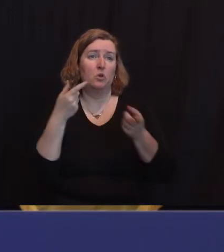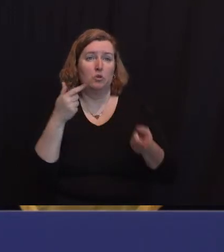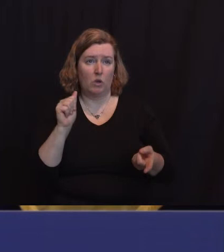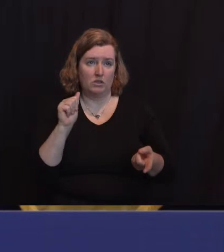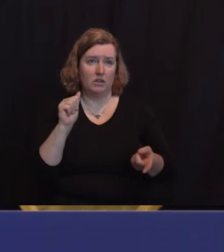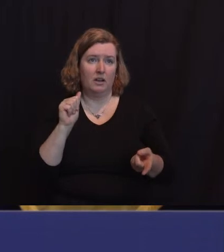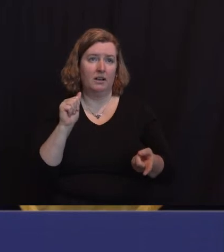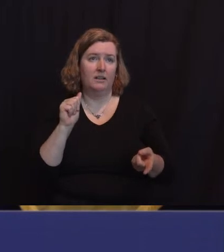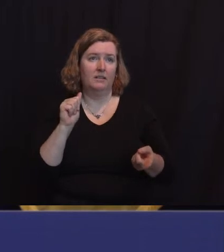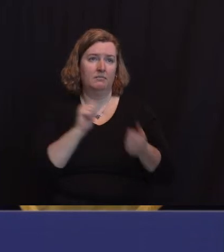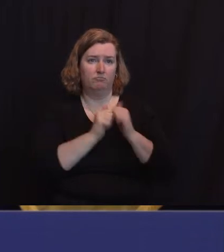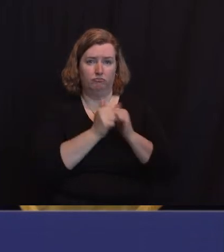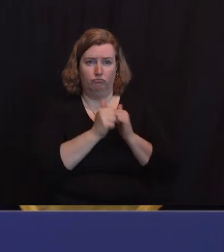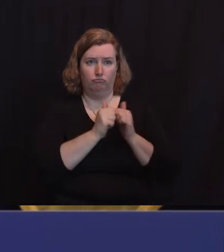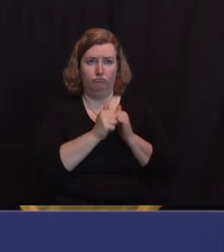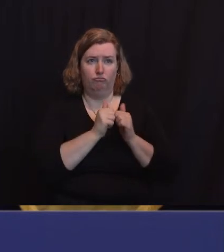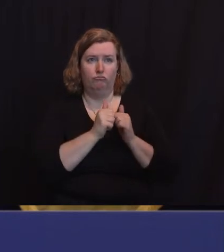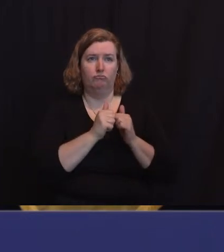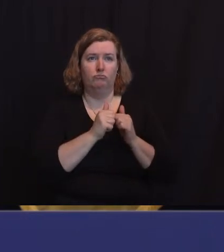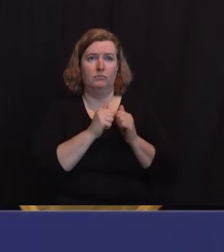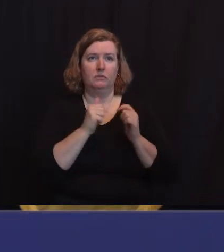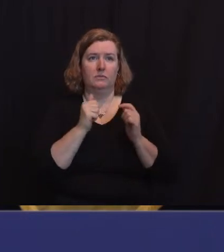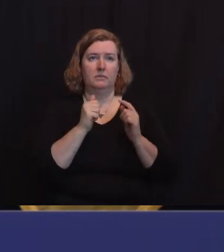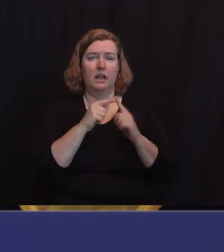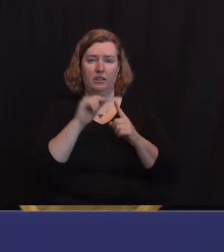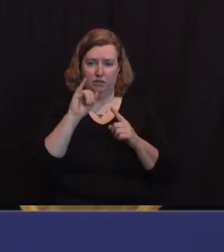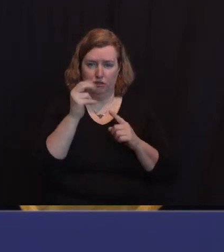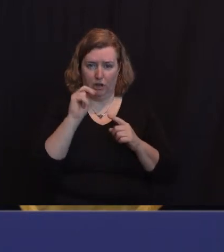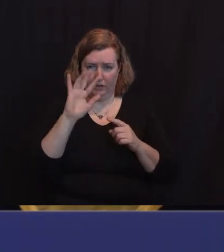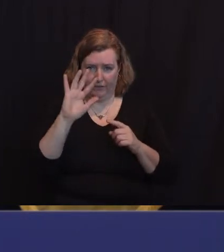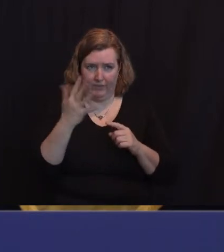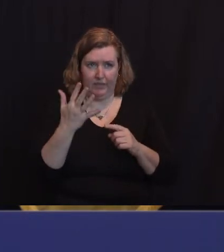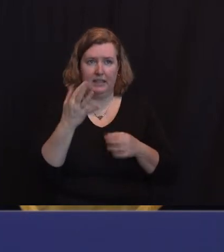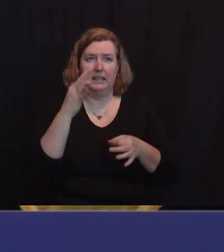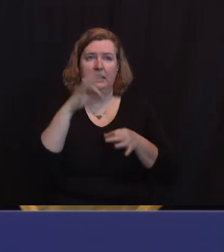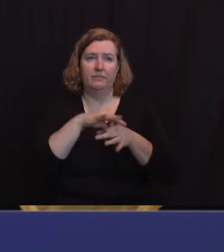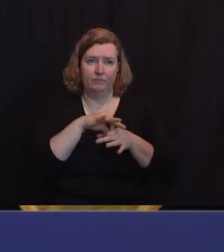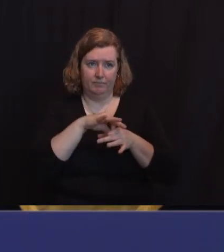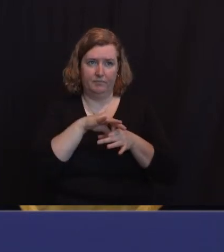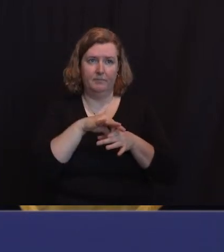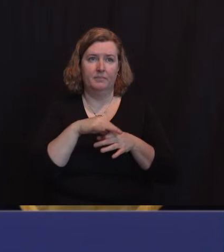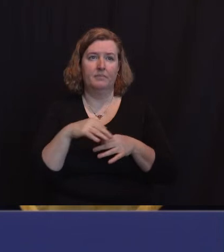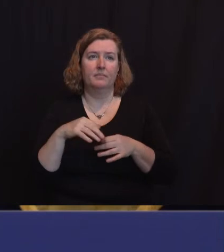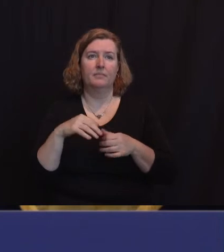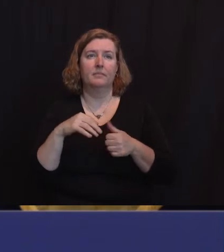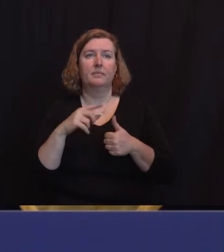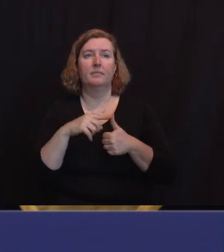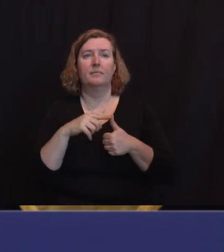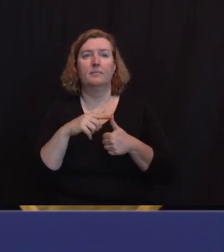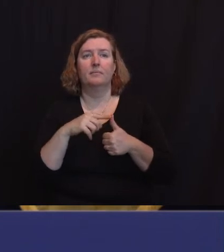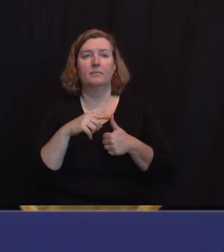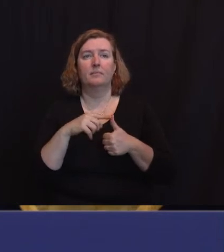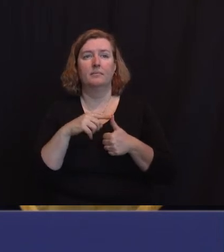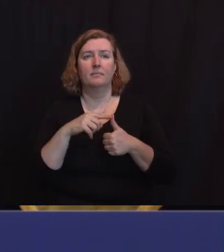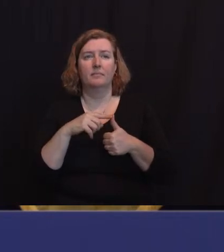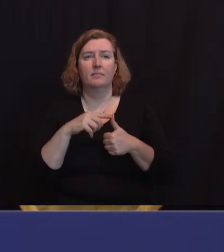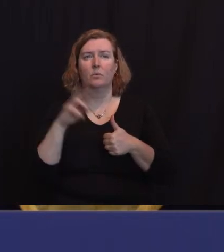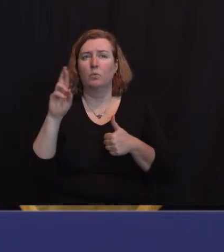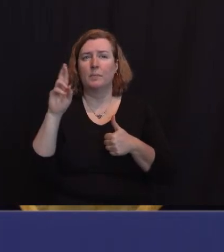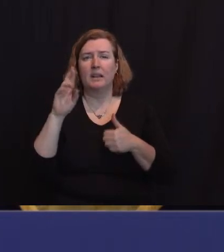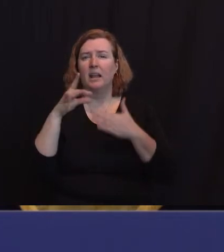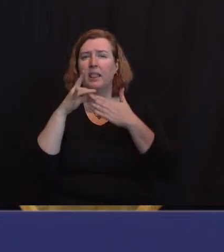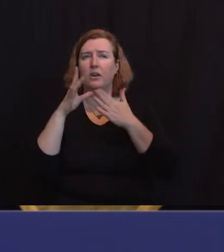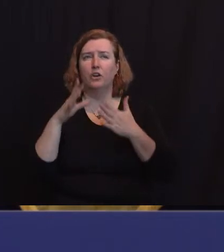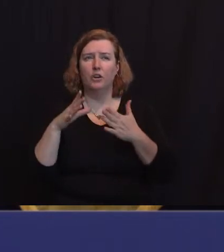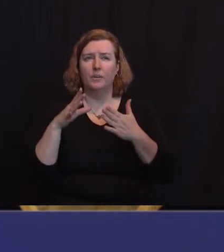not taking place until January 5th, and you had an avowed leader in the Republican caucus,